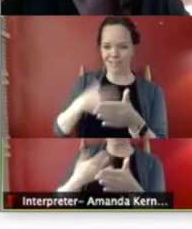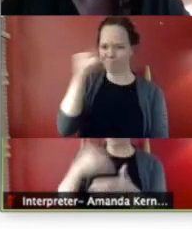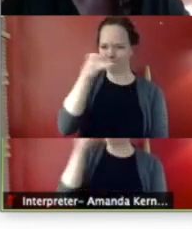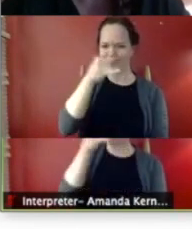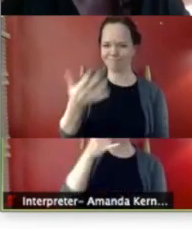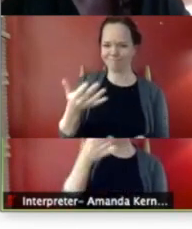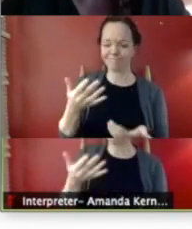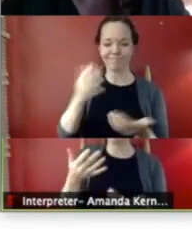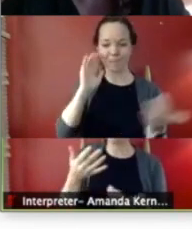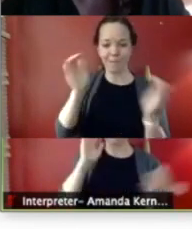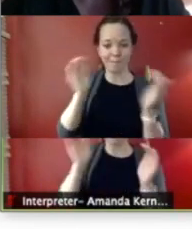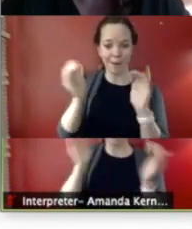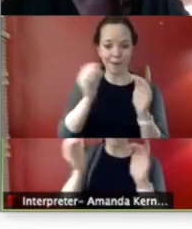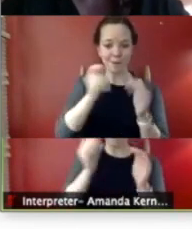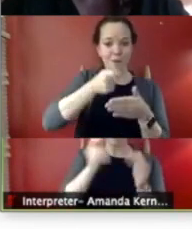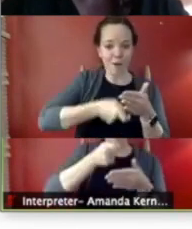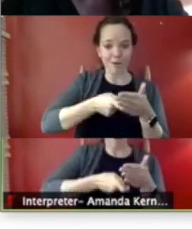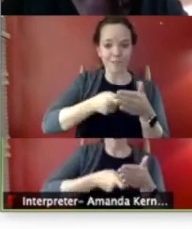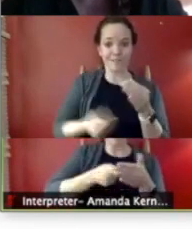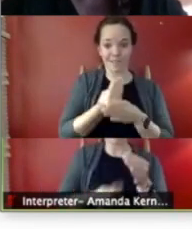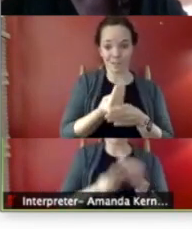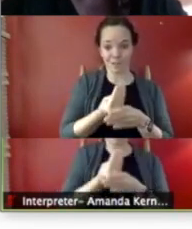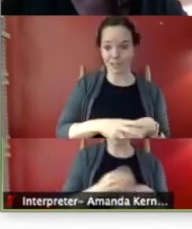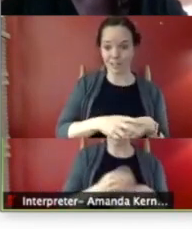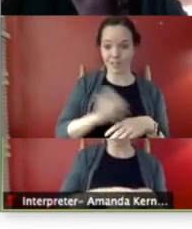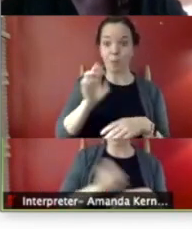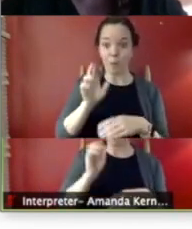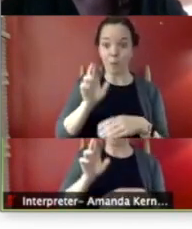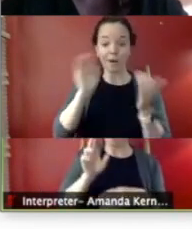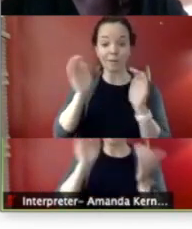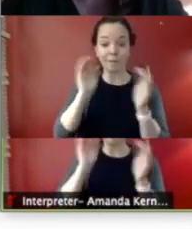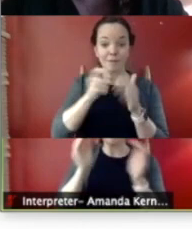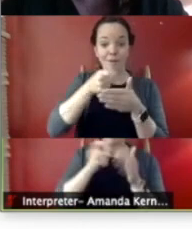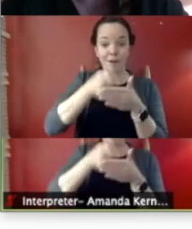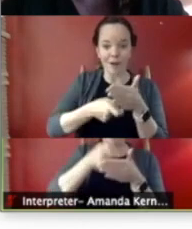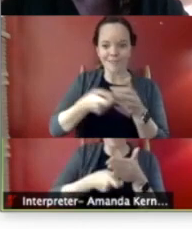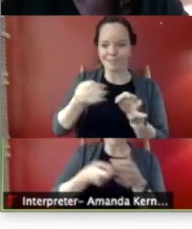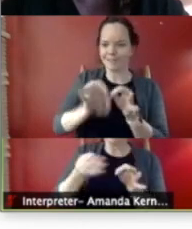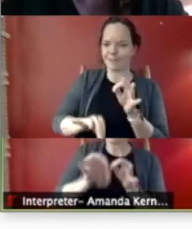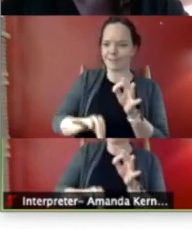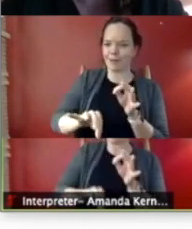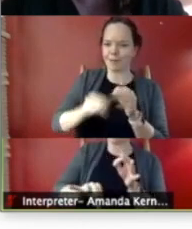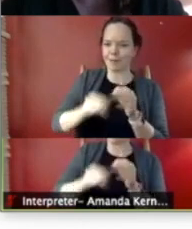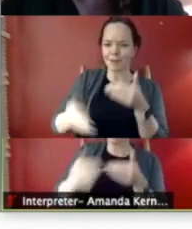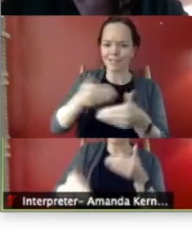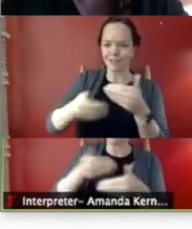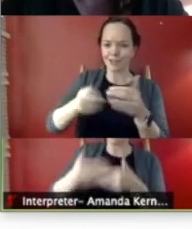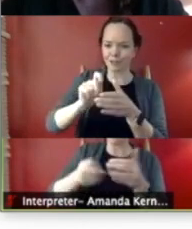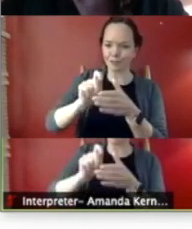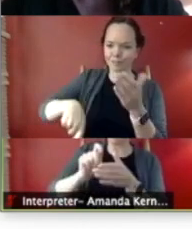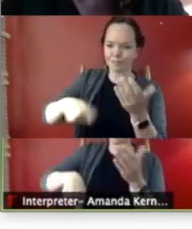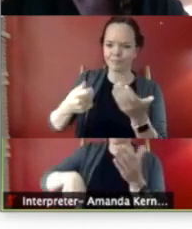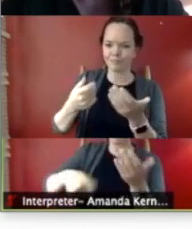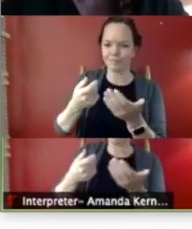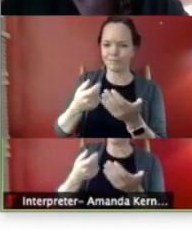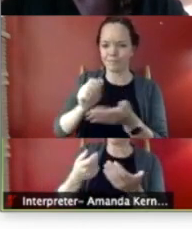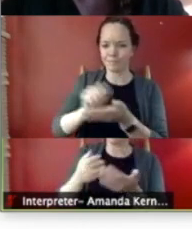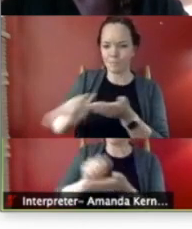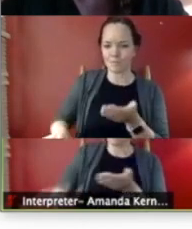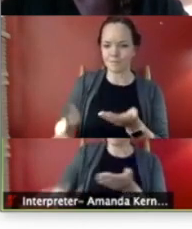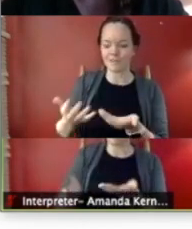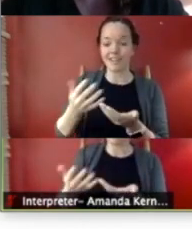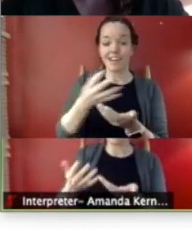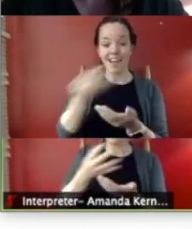especially in comparison to the cost of the insertion or in comparison to the simplicity of the removal procedure. People also reported that the